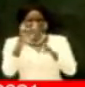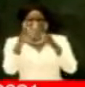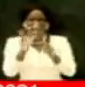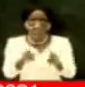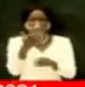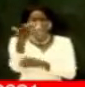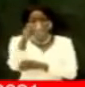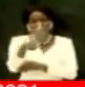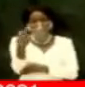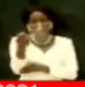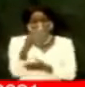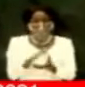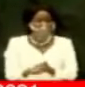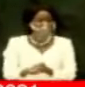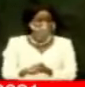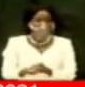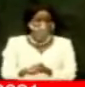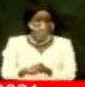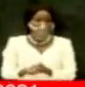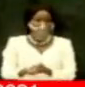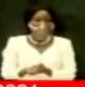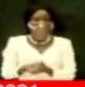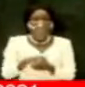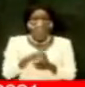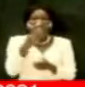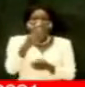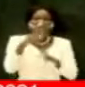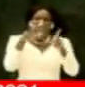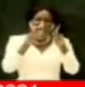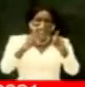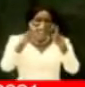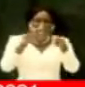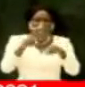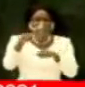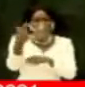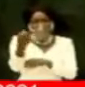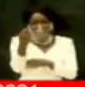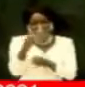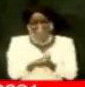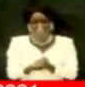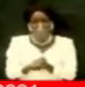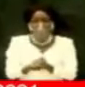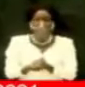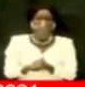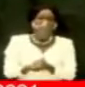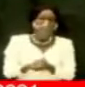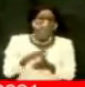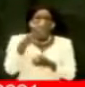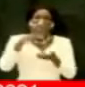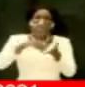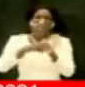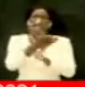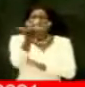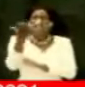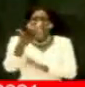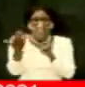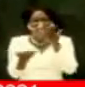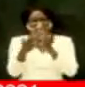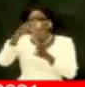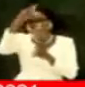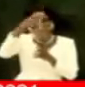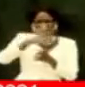Malawians, Malawians indeed means everybody else, whether you are black or you are Indian, you are Asian, but you are included as a